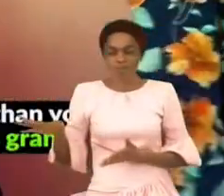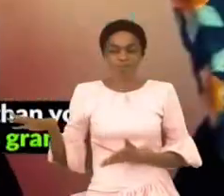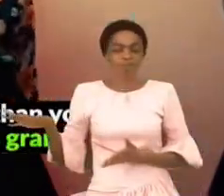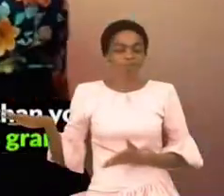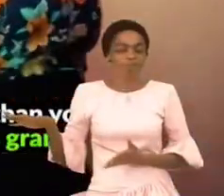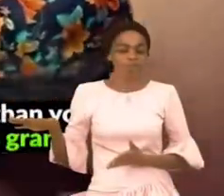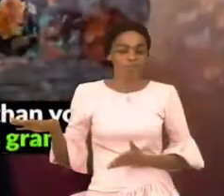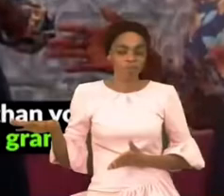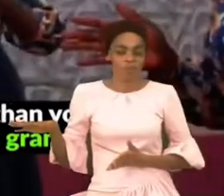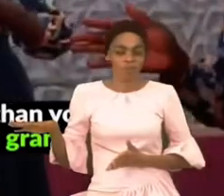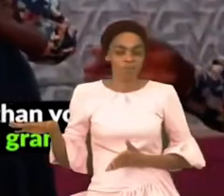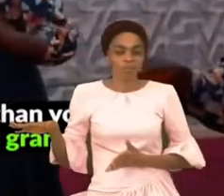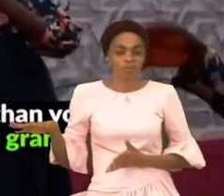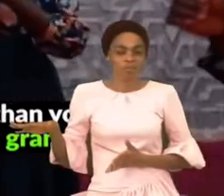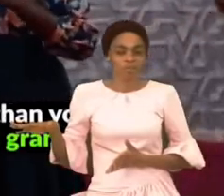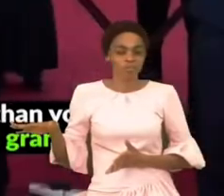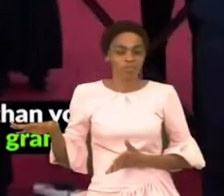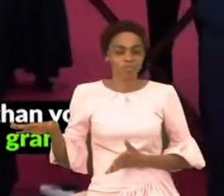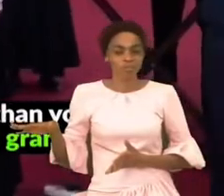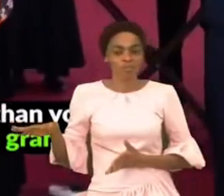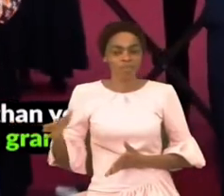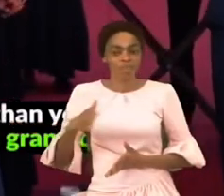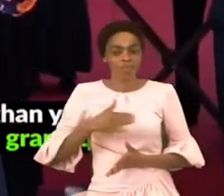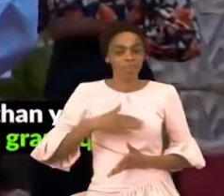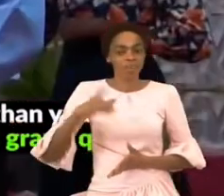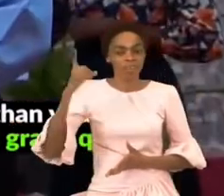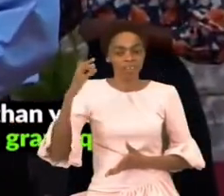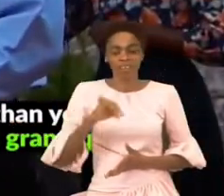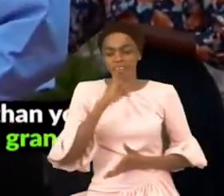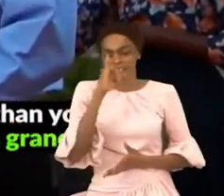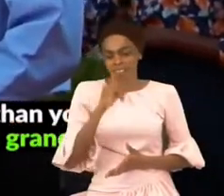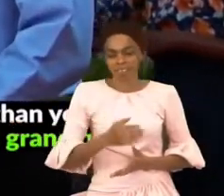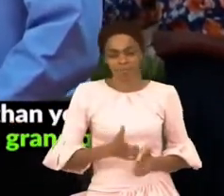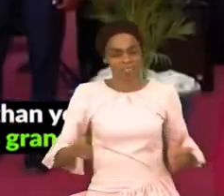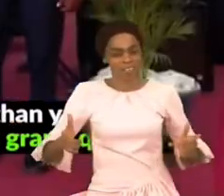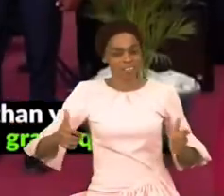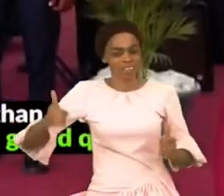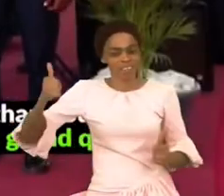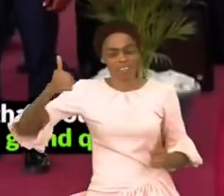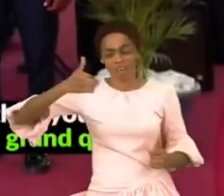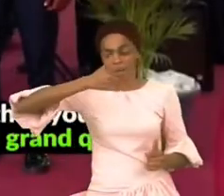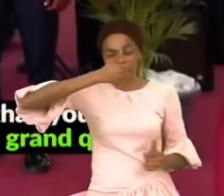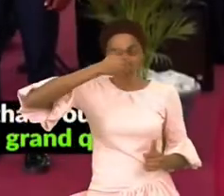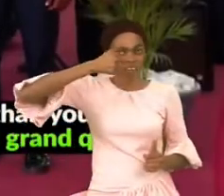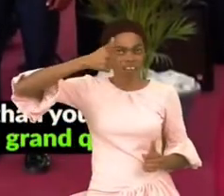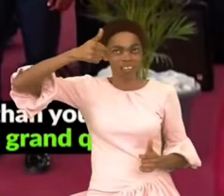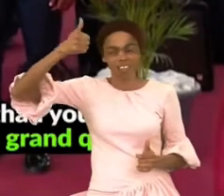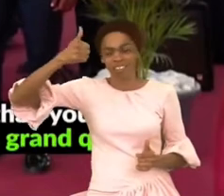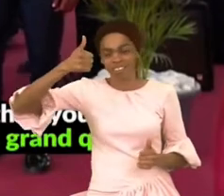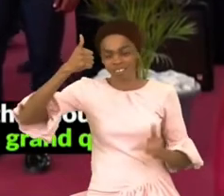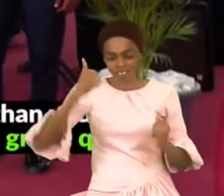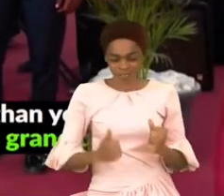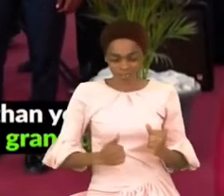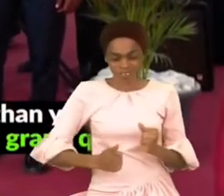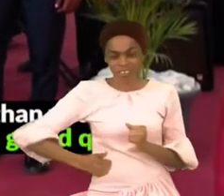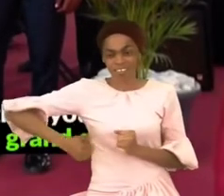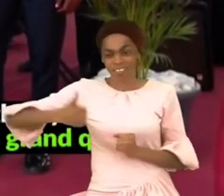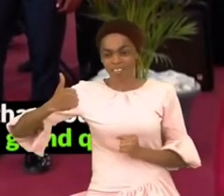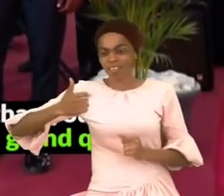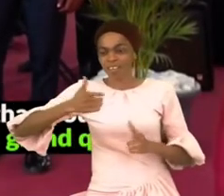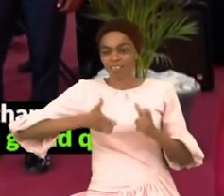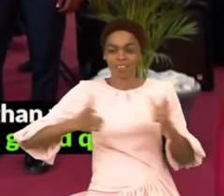My God is bigger, better, stronger, greater than you.